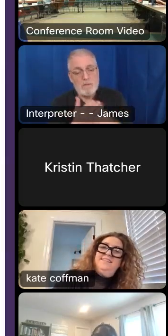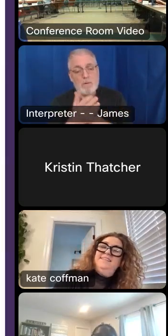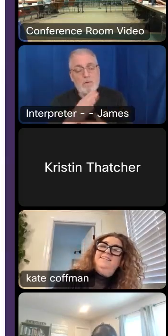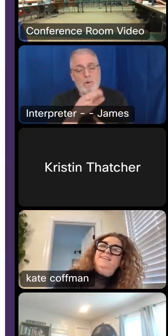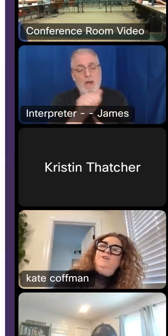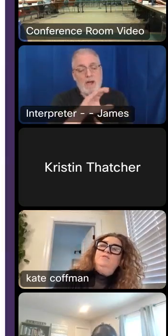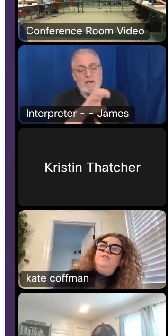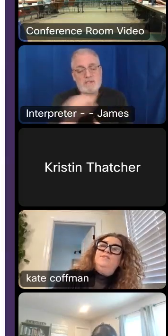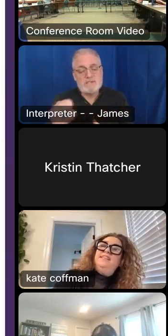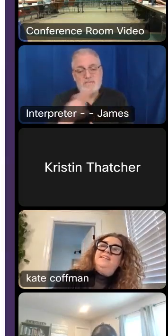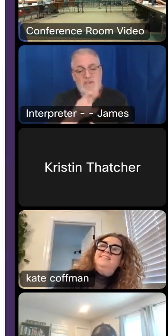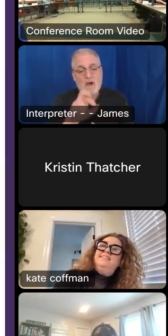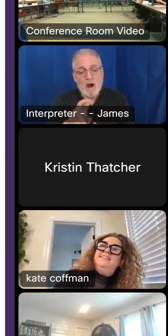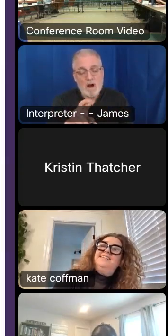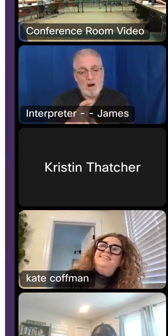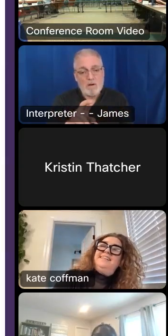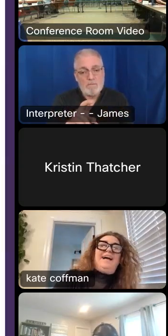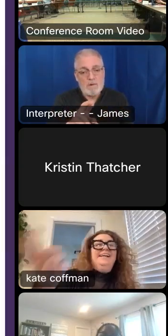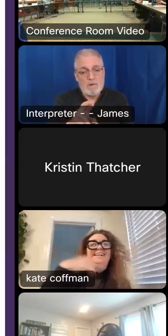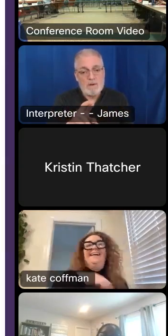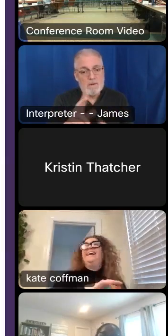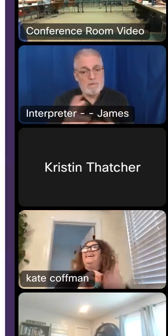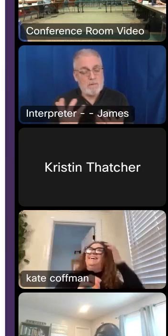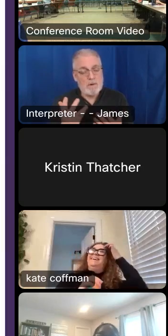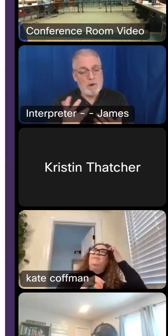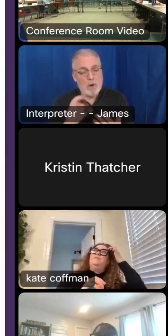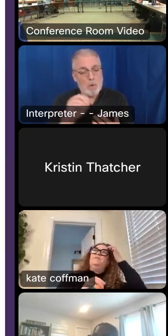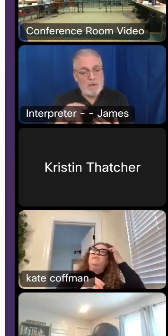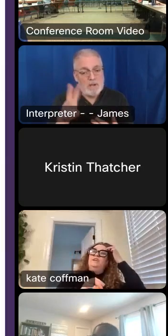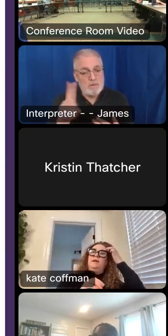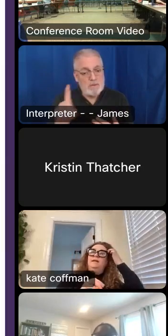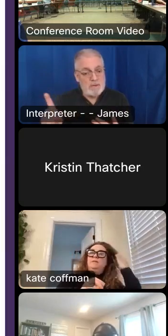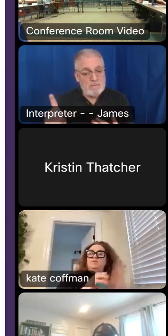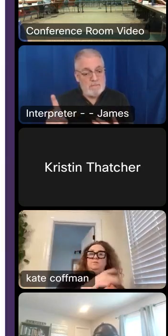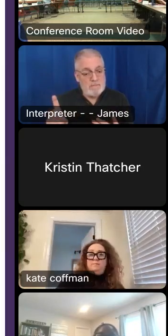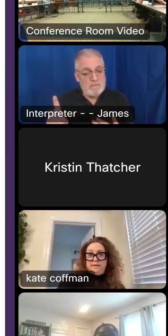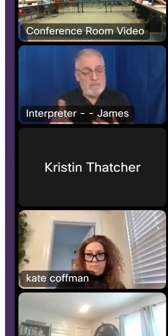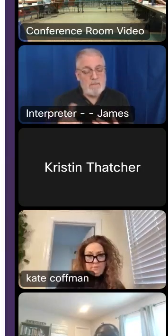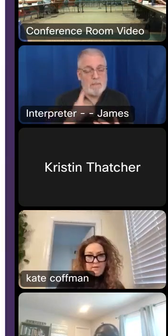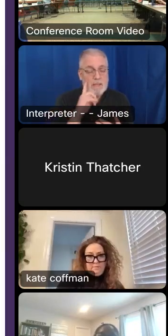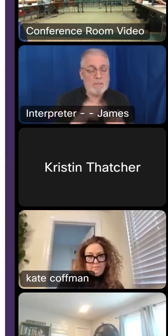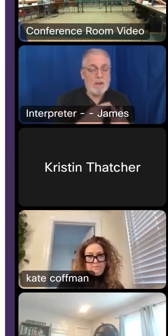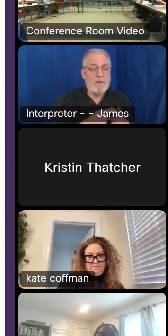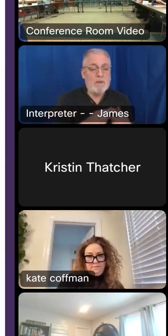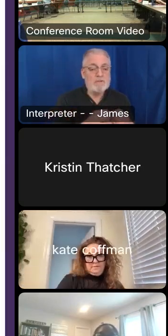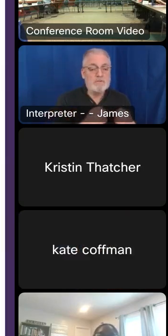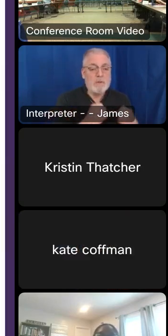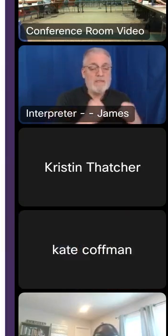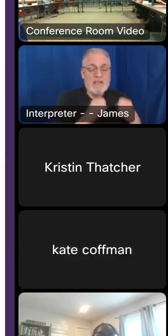also just thinking about strengthening education about employment